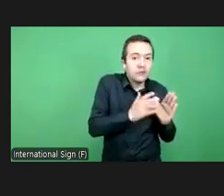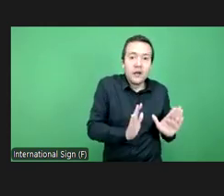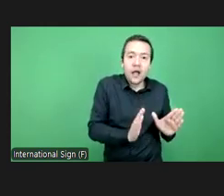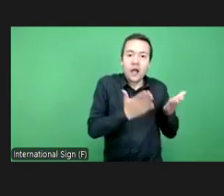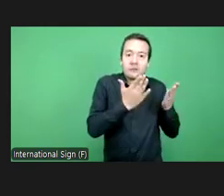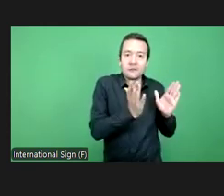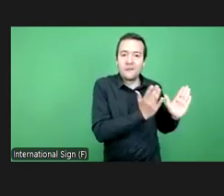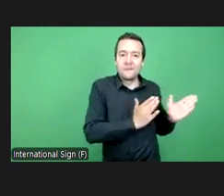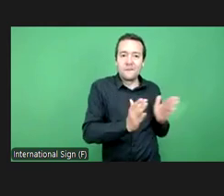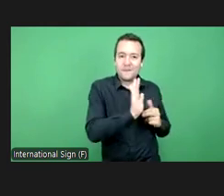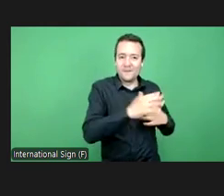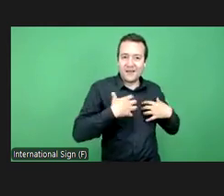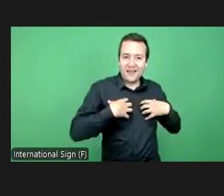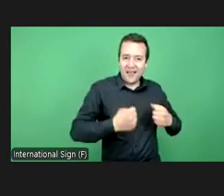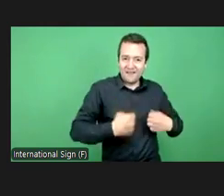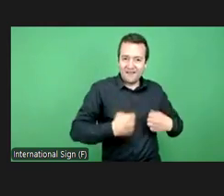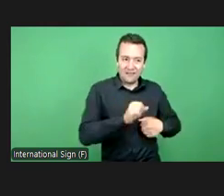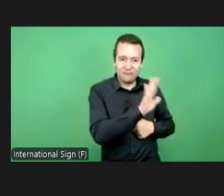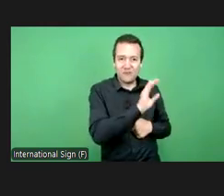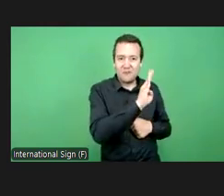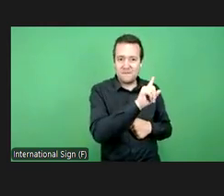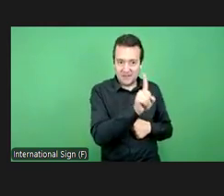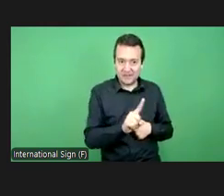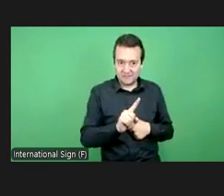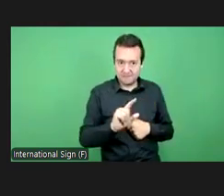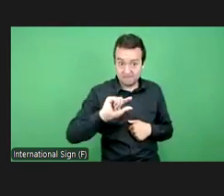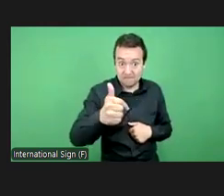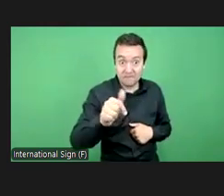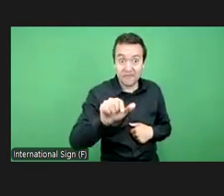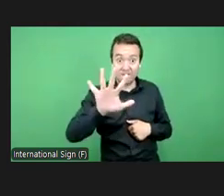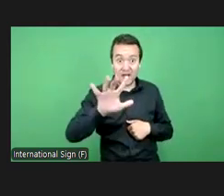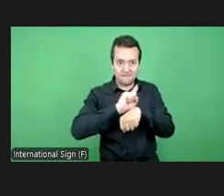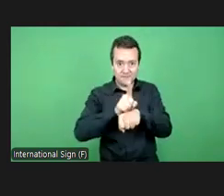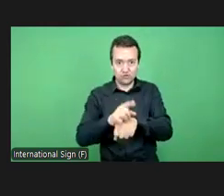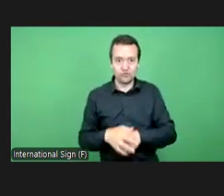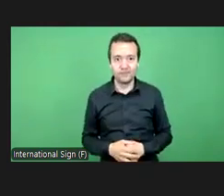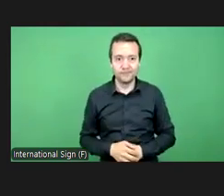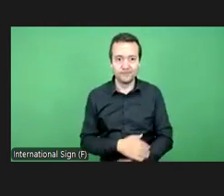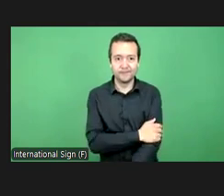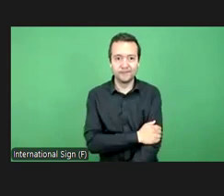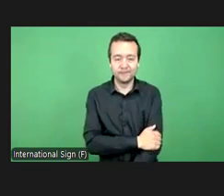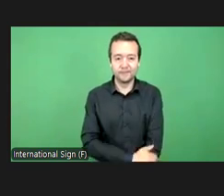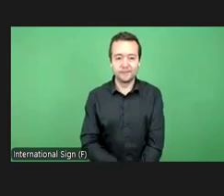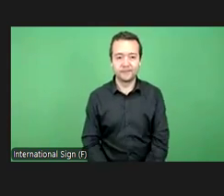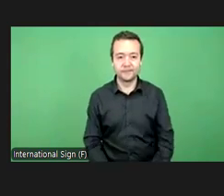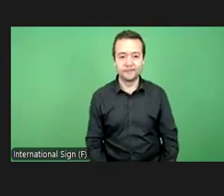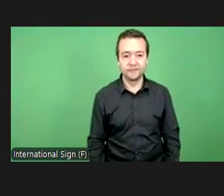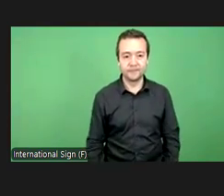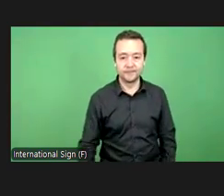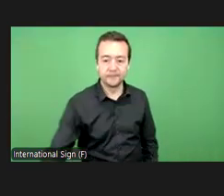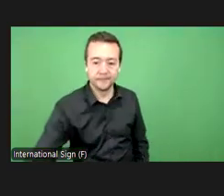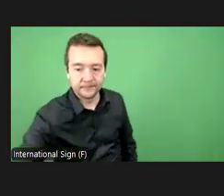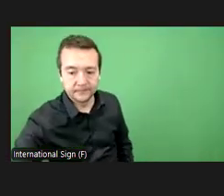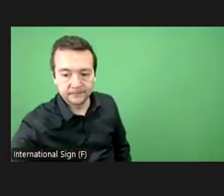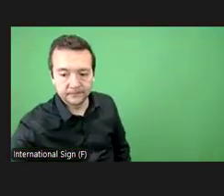yours. Yes, thanks very much. Indeed, we had the assessment done over the last